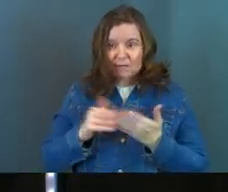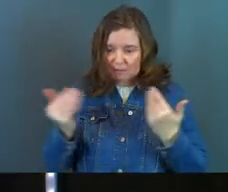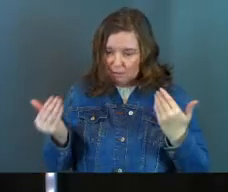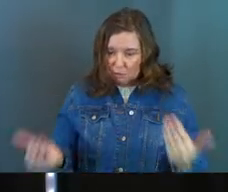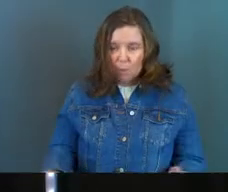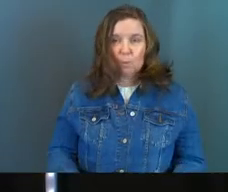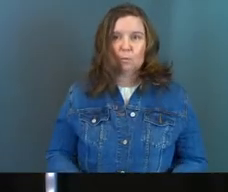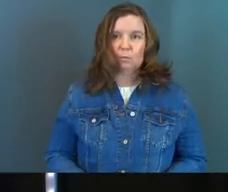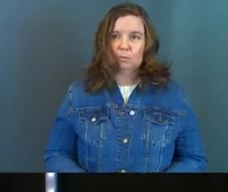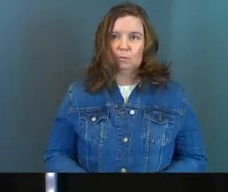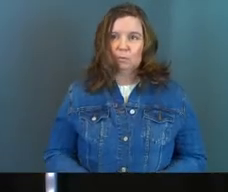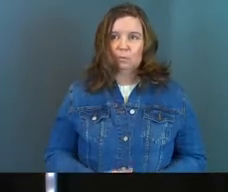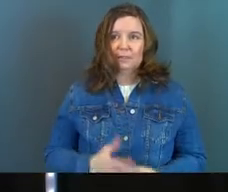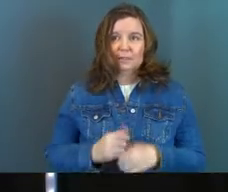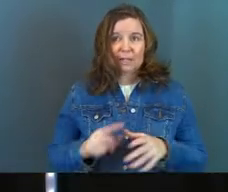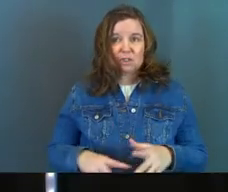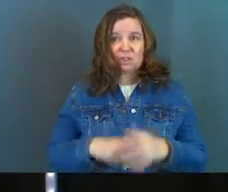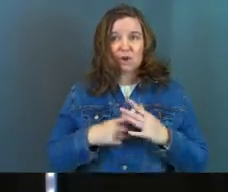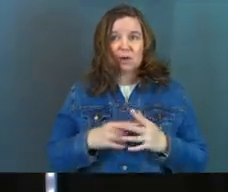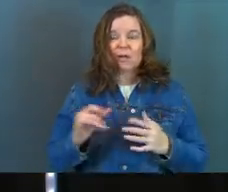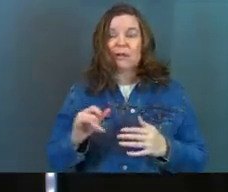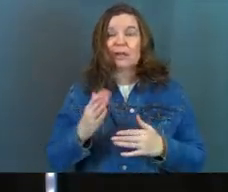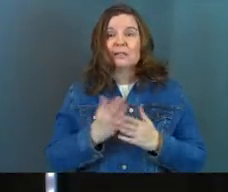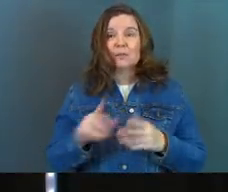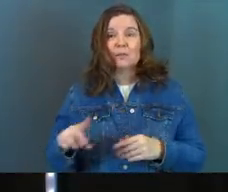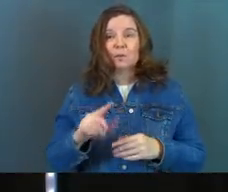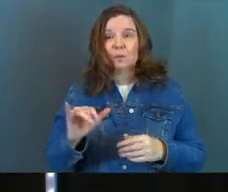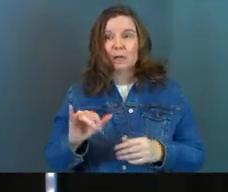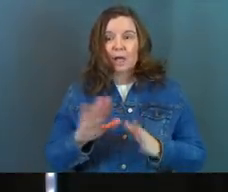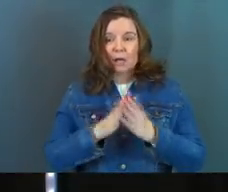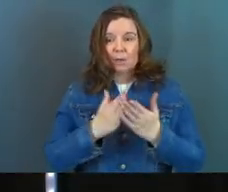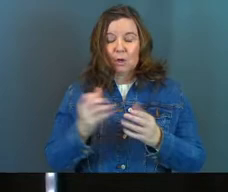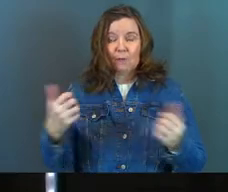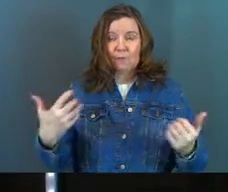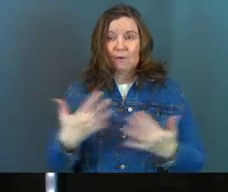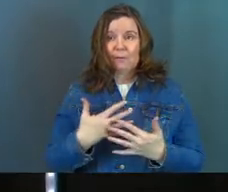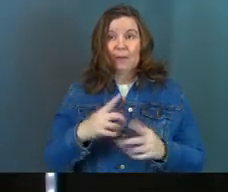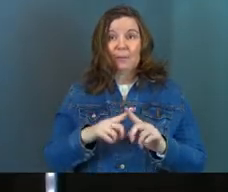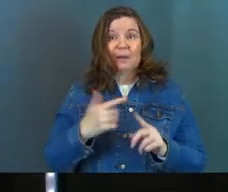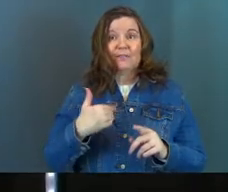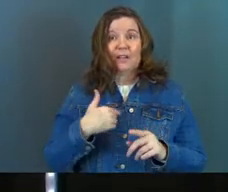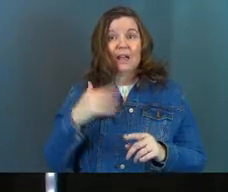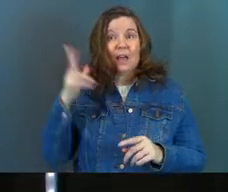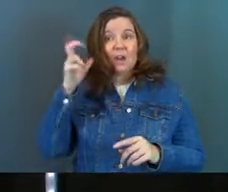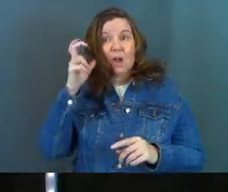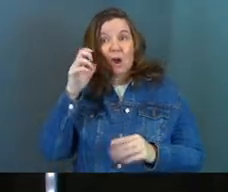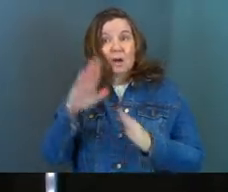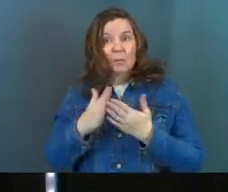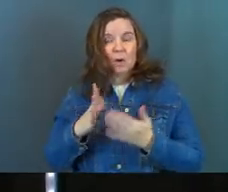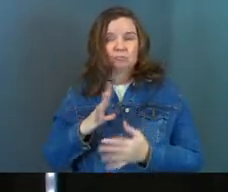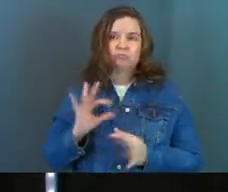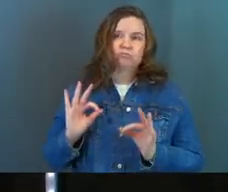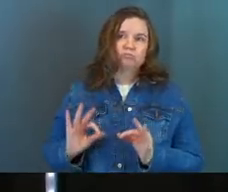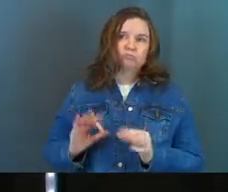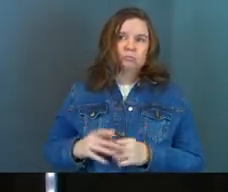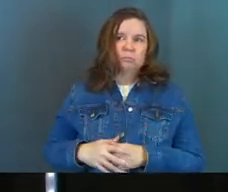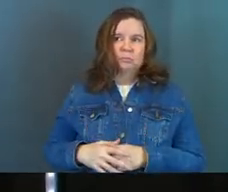like, let's go. Just get started. Like, some of you guys are like, a book freaks me out, but if I had an audio book, oh my